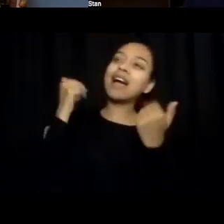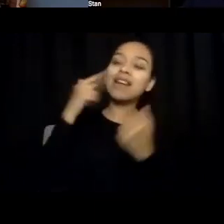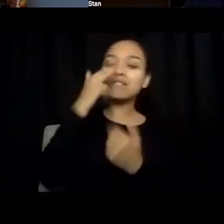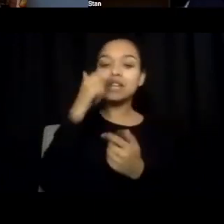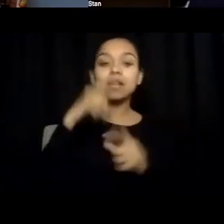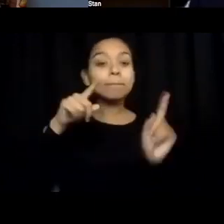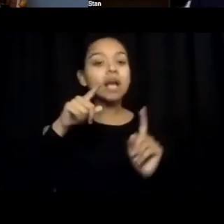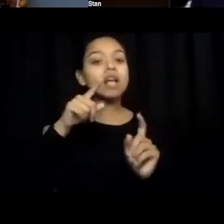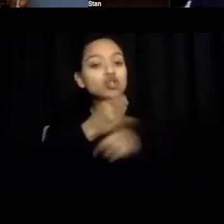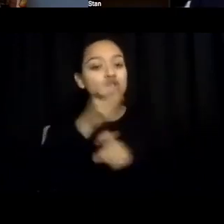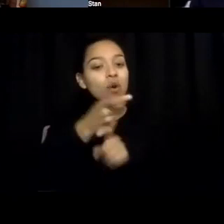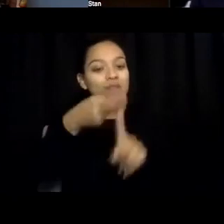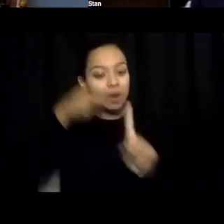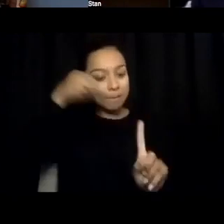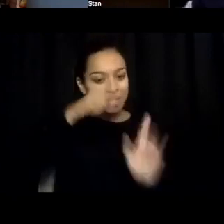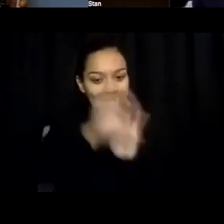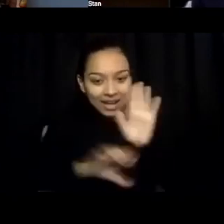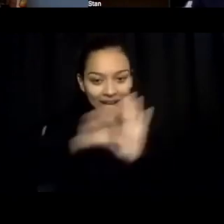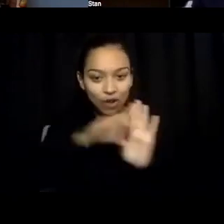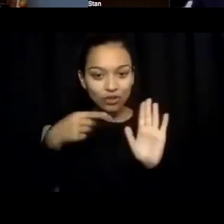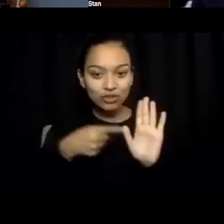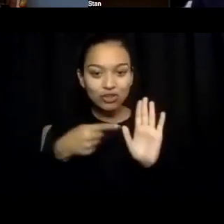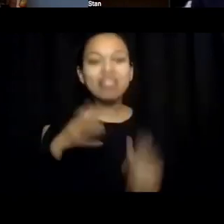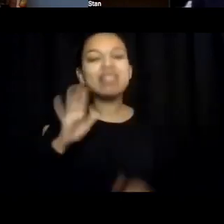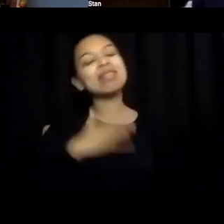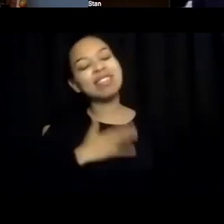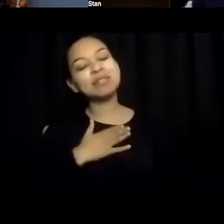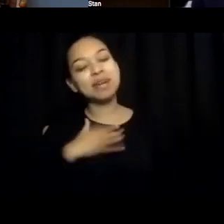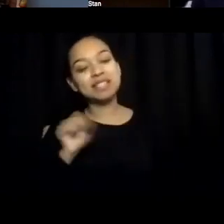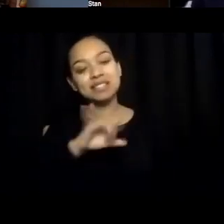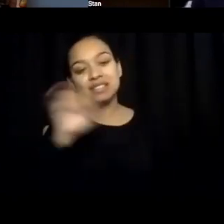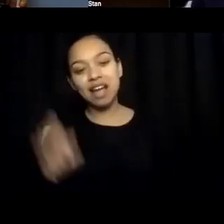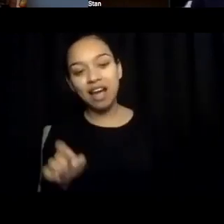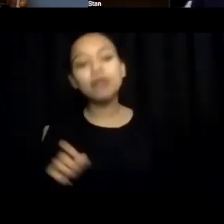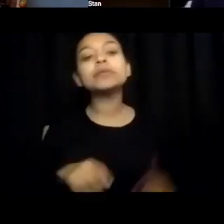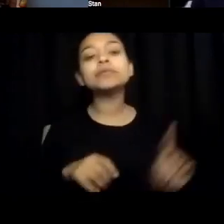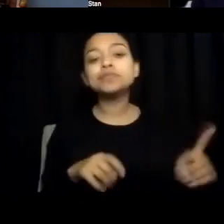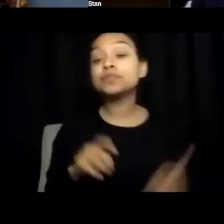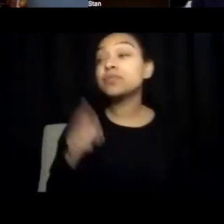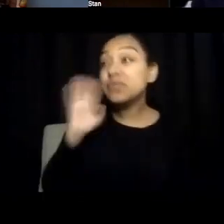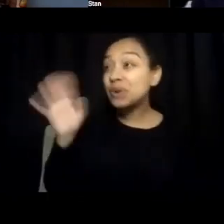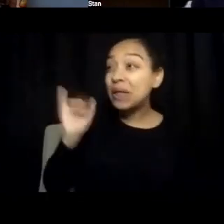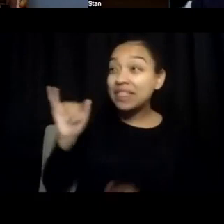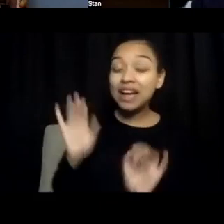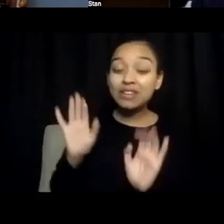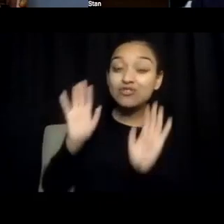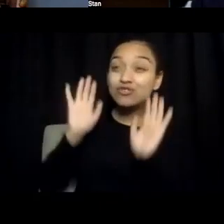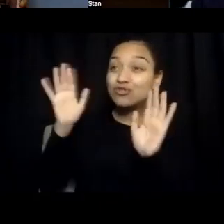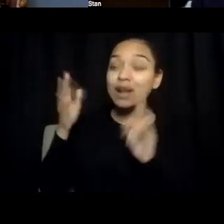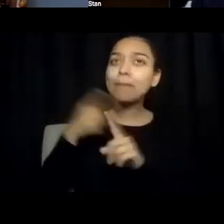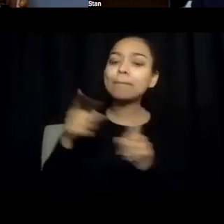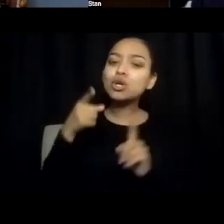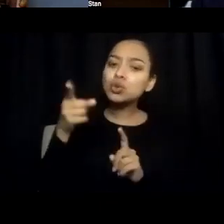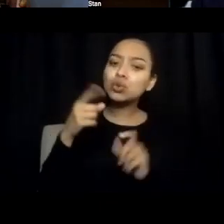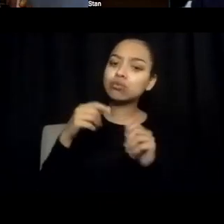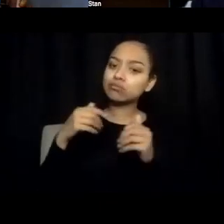from character. Yeah. I feel that's more my style. Well, and what's so great about that is you went on to work